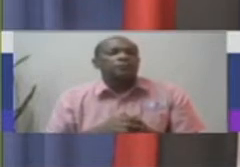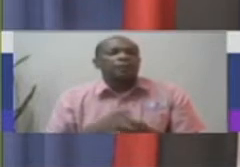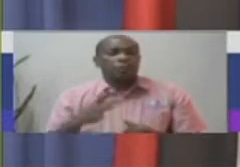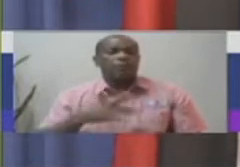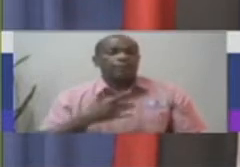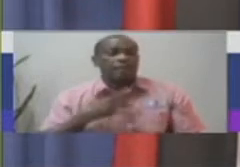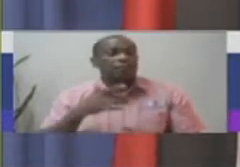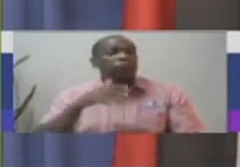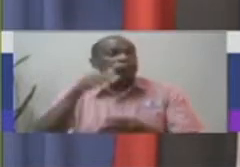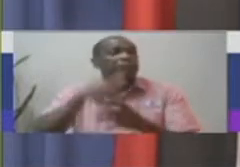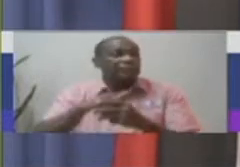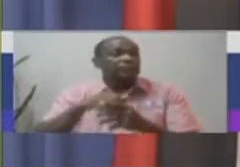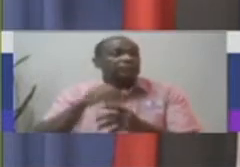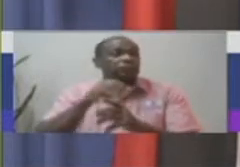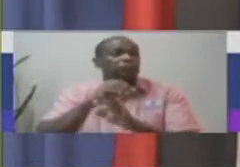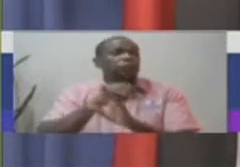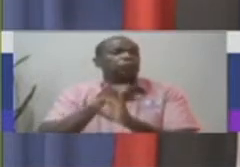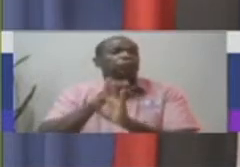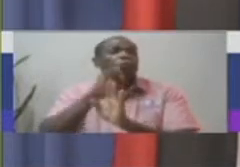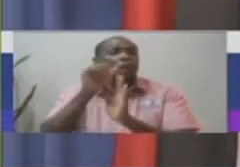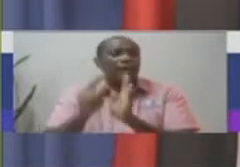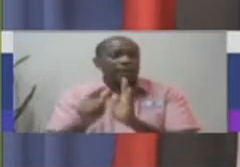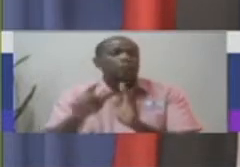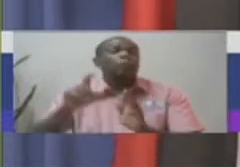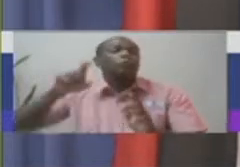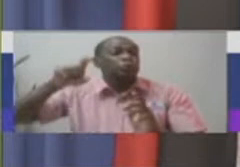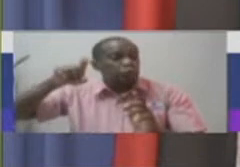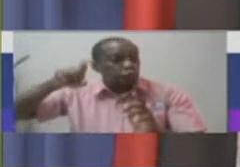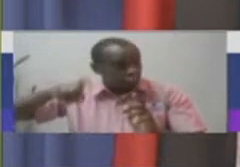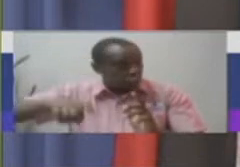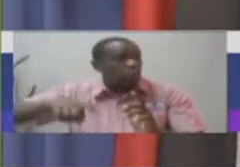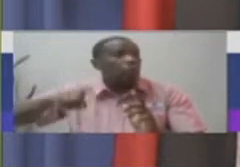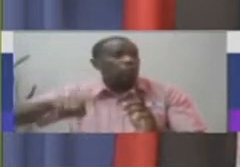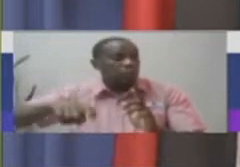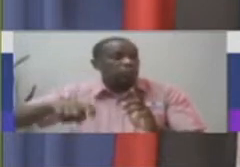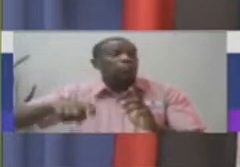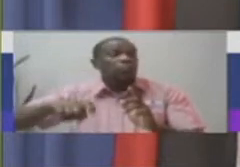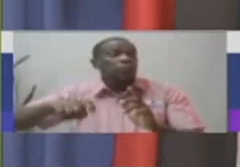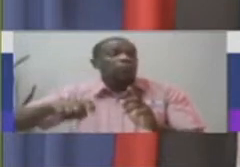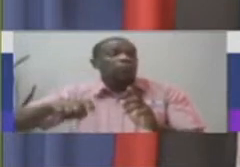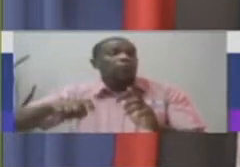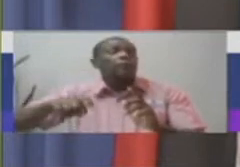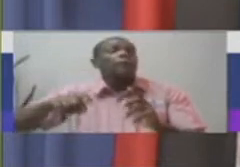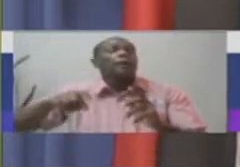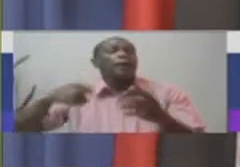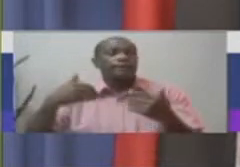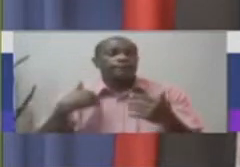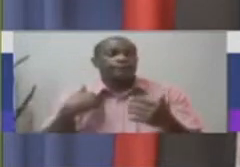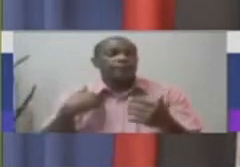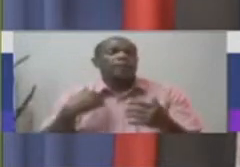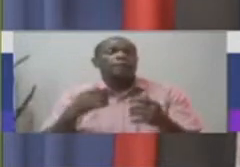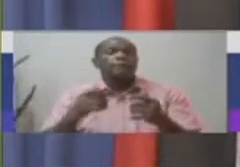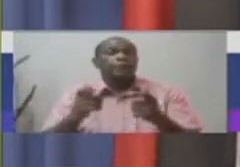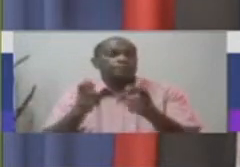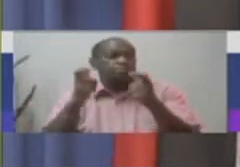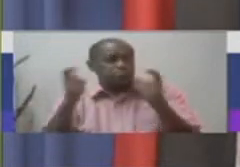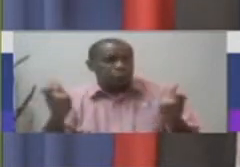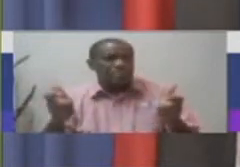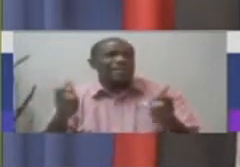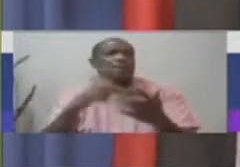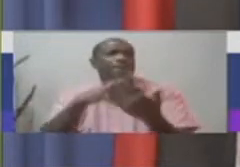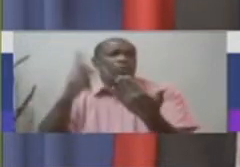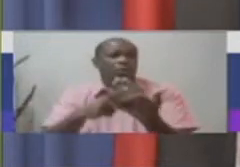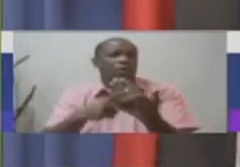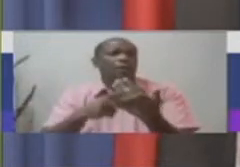major vaccination program of the first dose, while holding